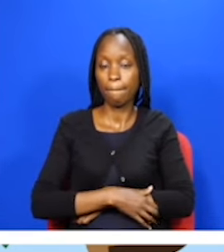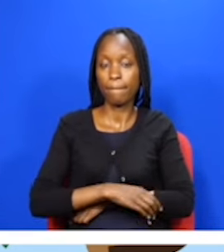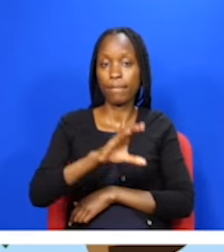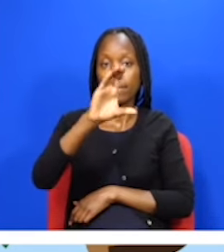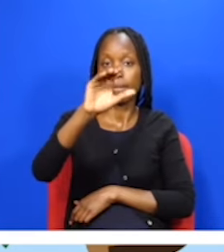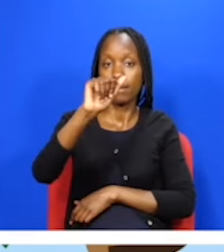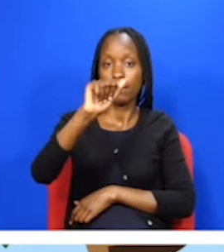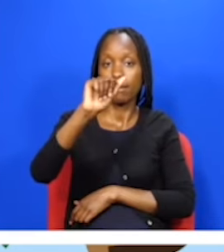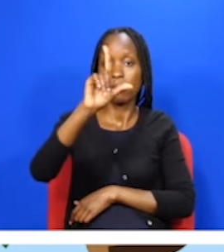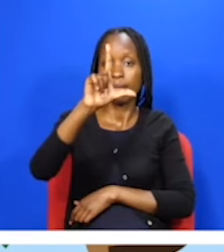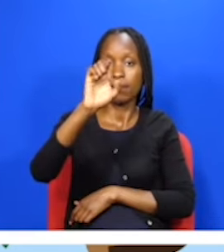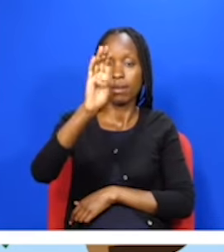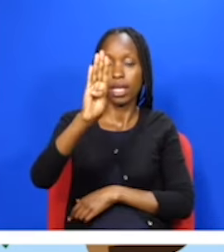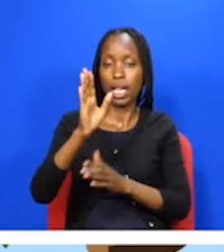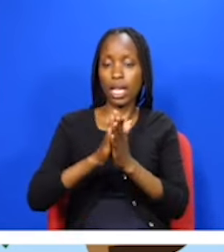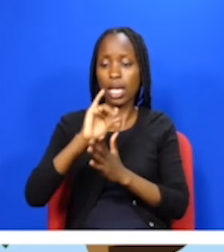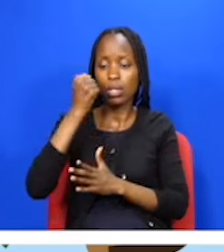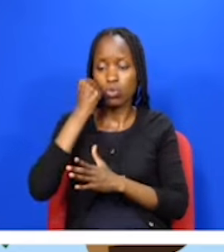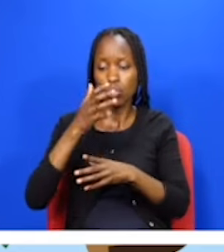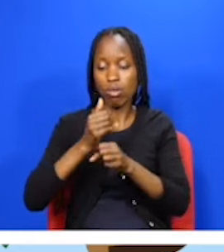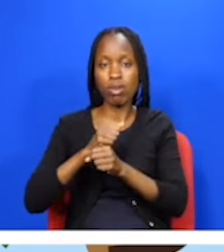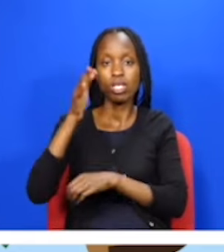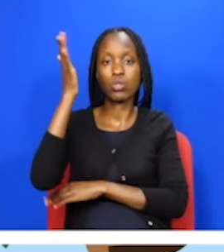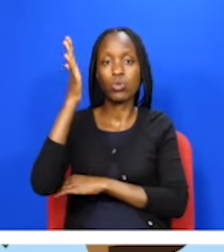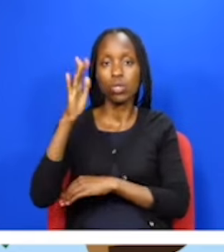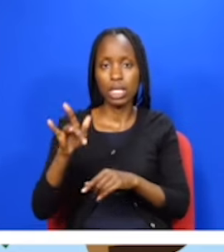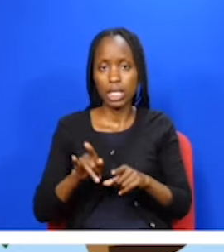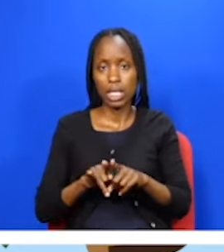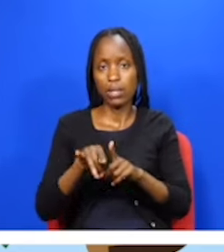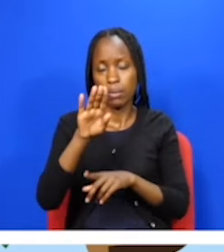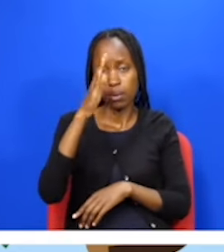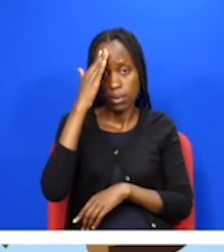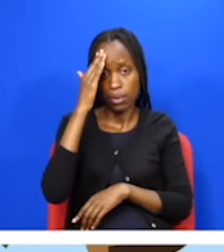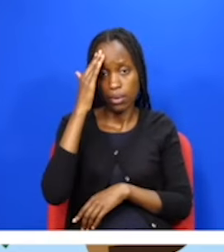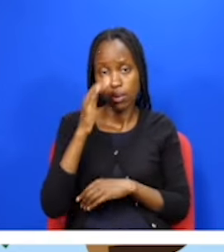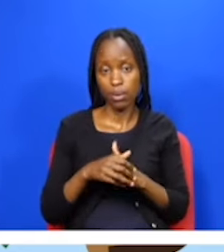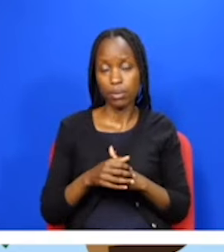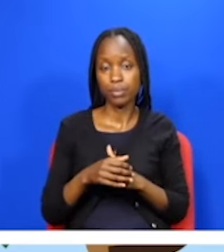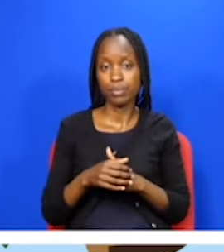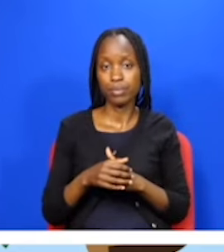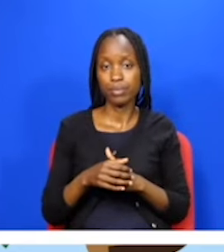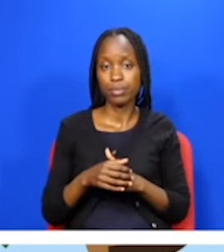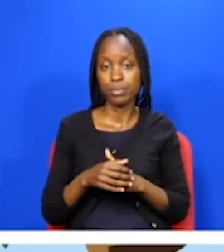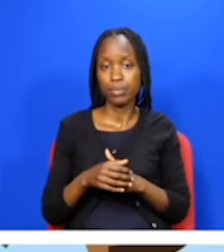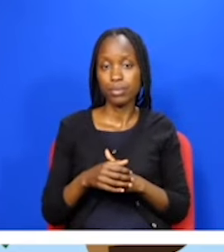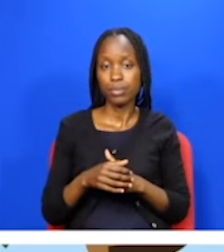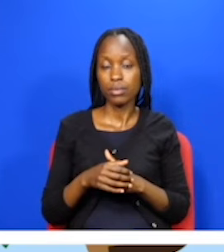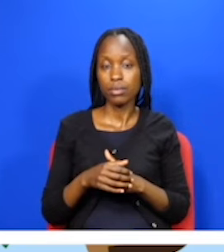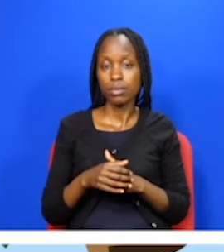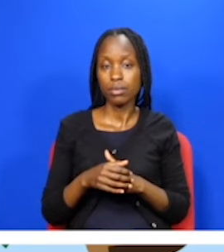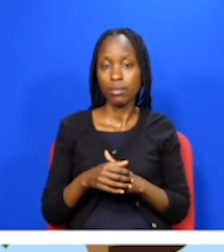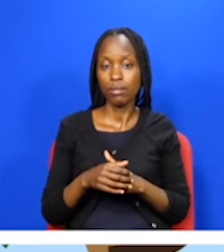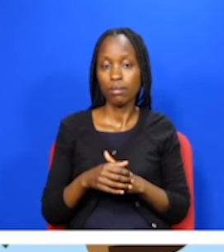Joshua trusted God. And you know what, boys and girls? Eventually, they entered